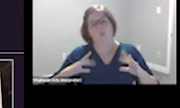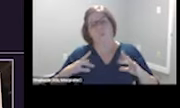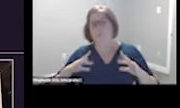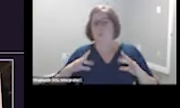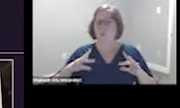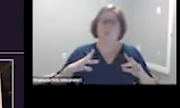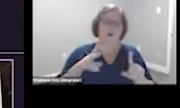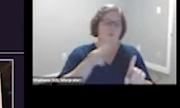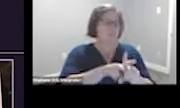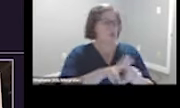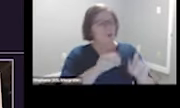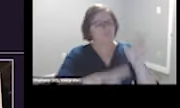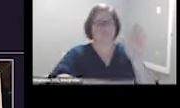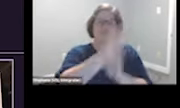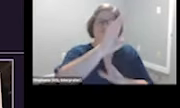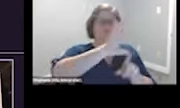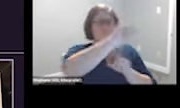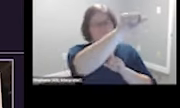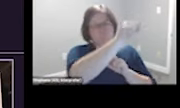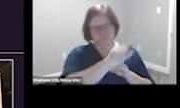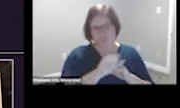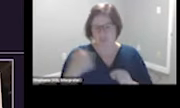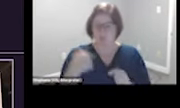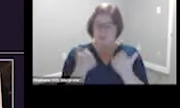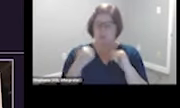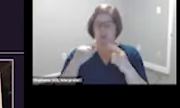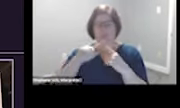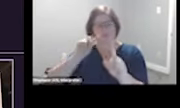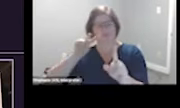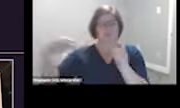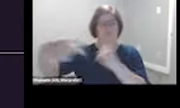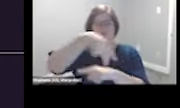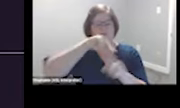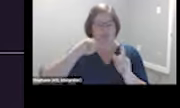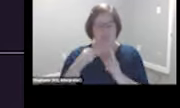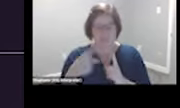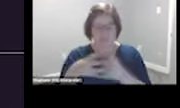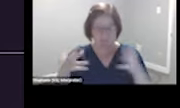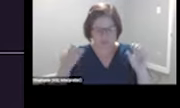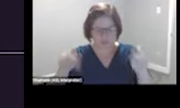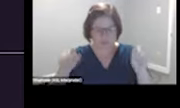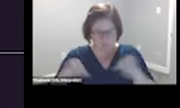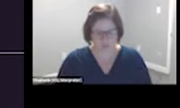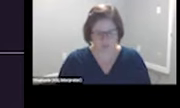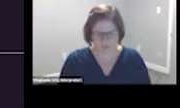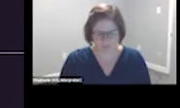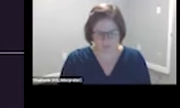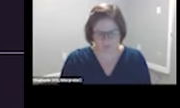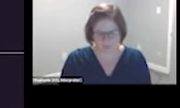many people as we can. We get as many points of view and we try to make everything as versatile as possible. Okay.